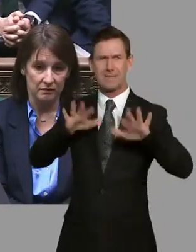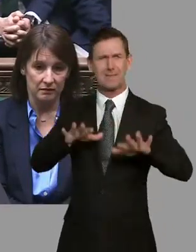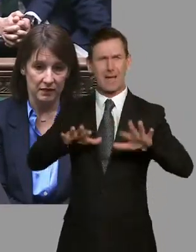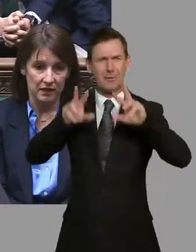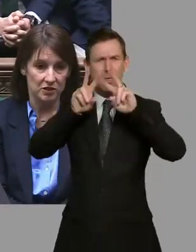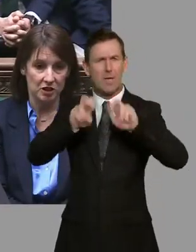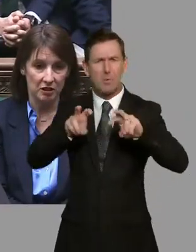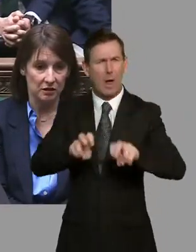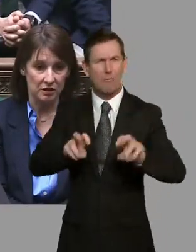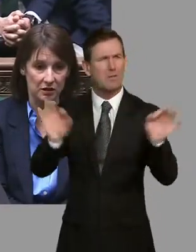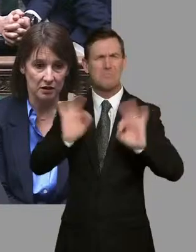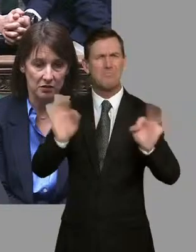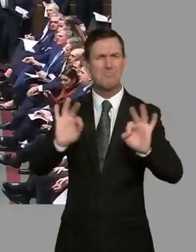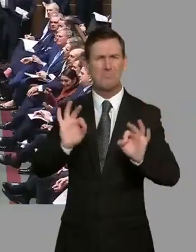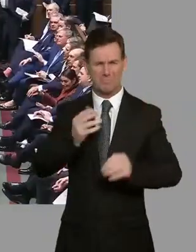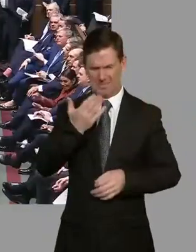Now,